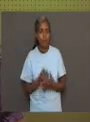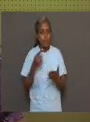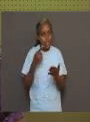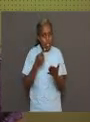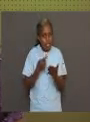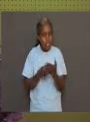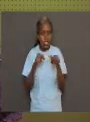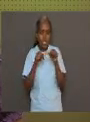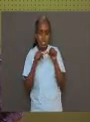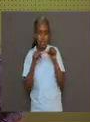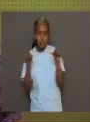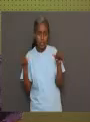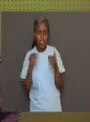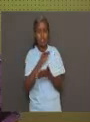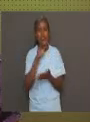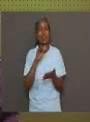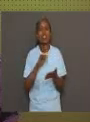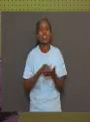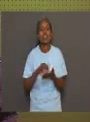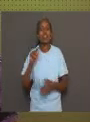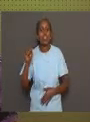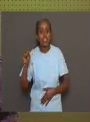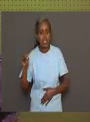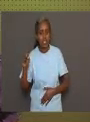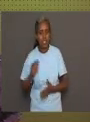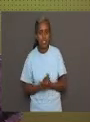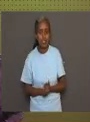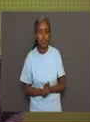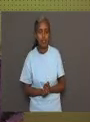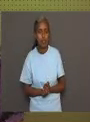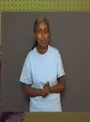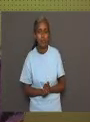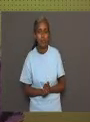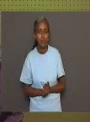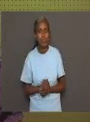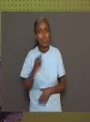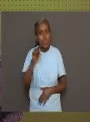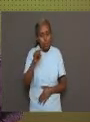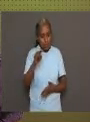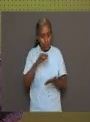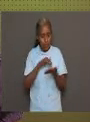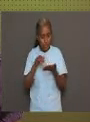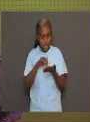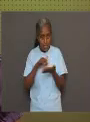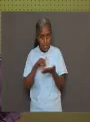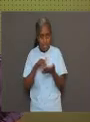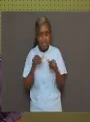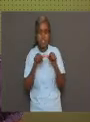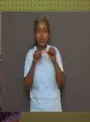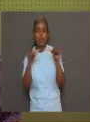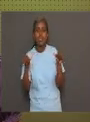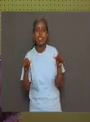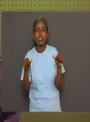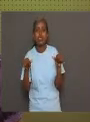These are measures of central tendency. You also studied measures